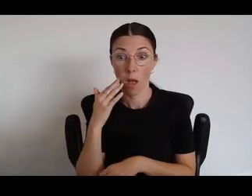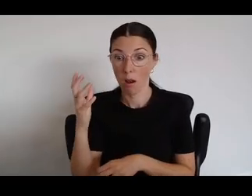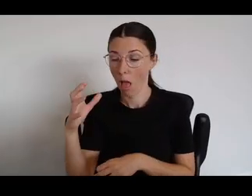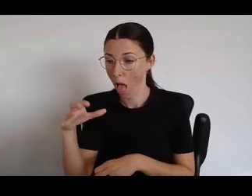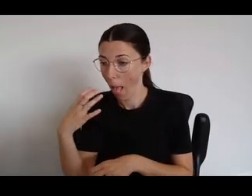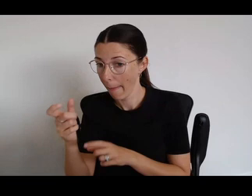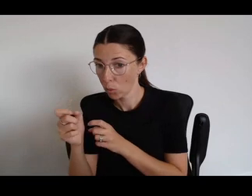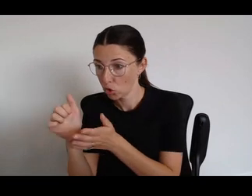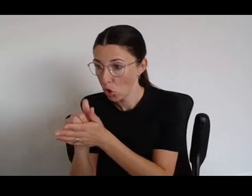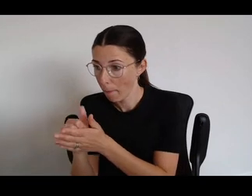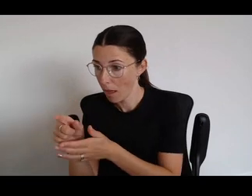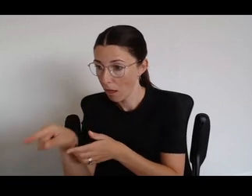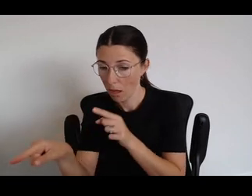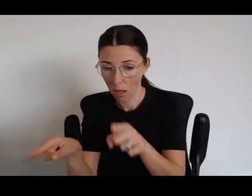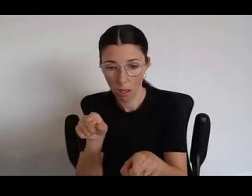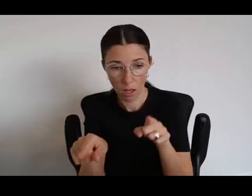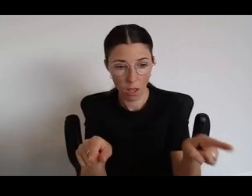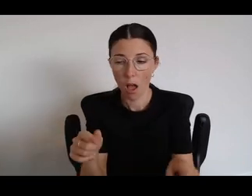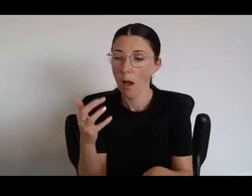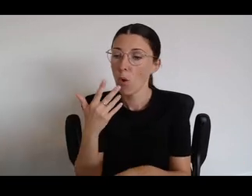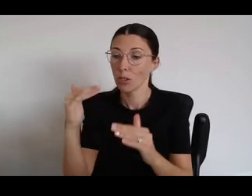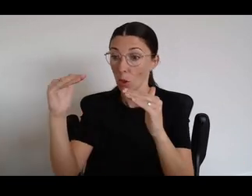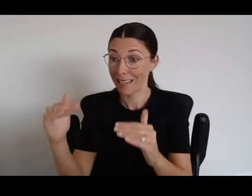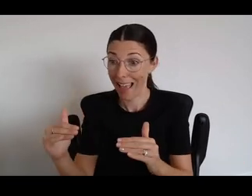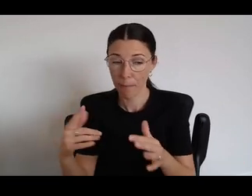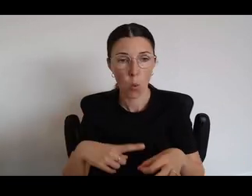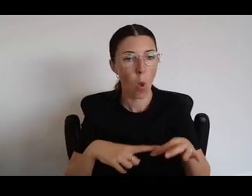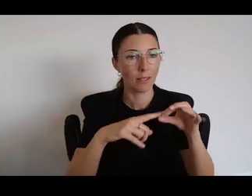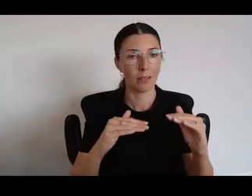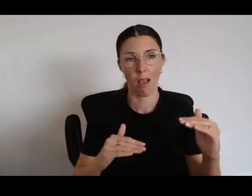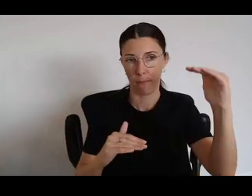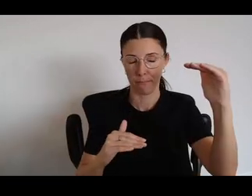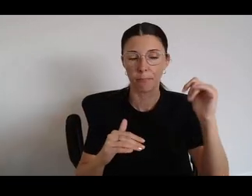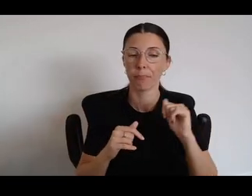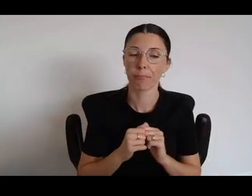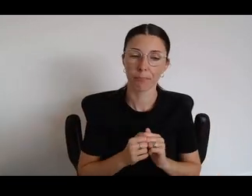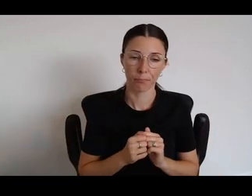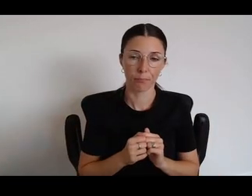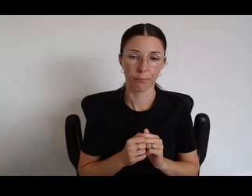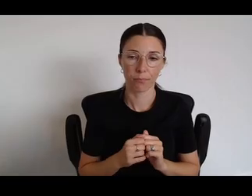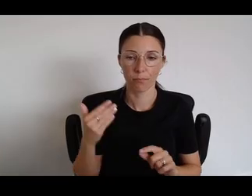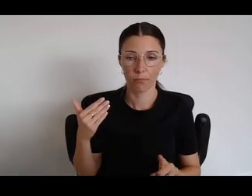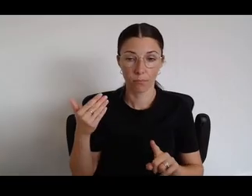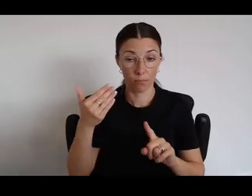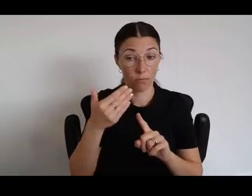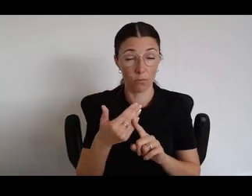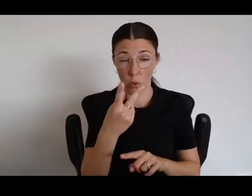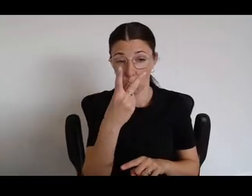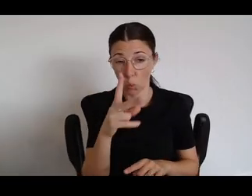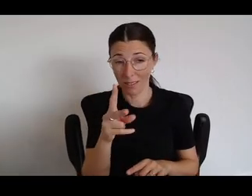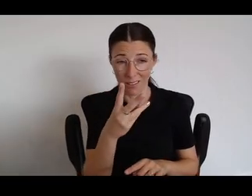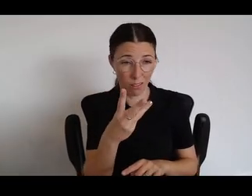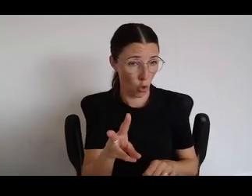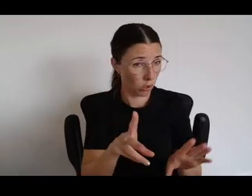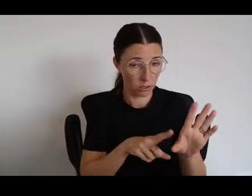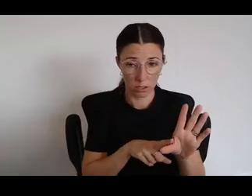providers, all of a sudden the price goes down and quality goes up. So this has been a very common thing. During the last 20, 30 years, we have seen an